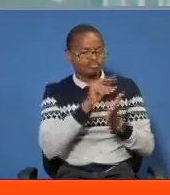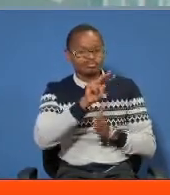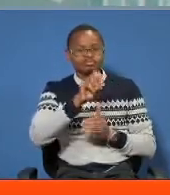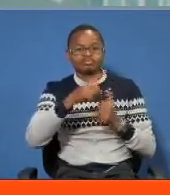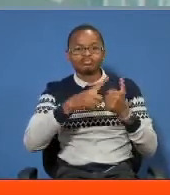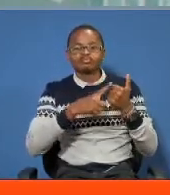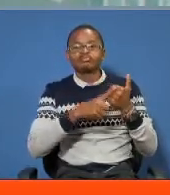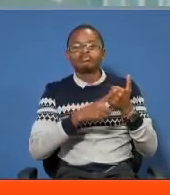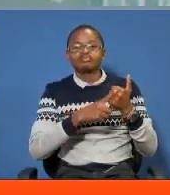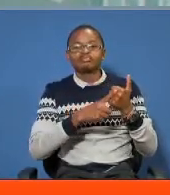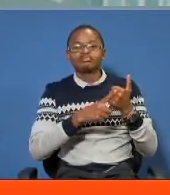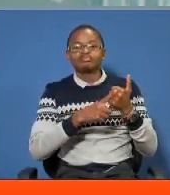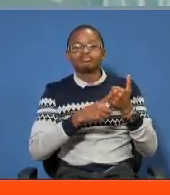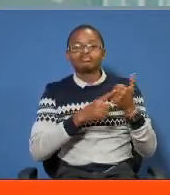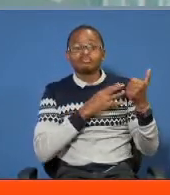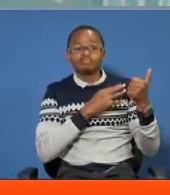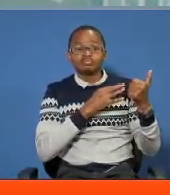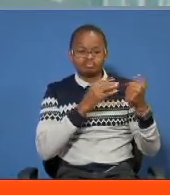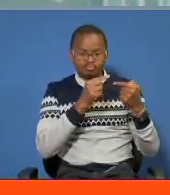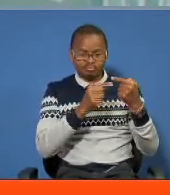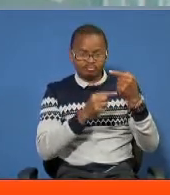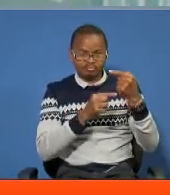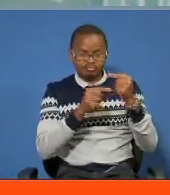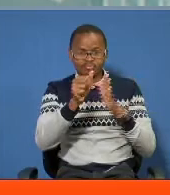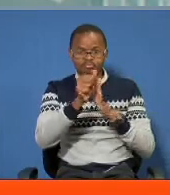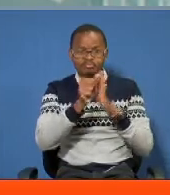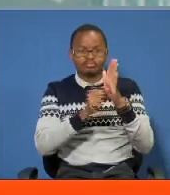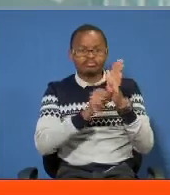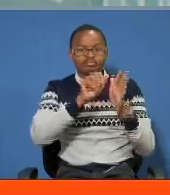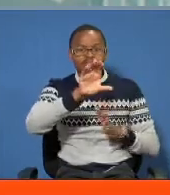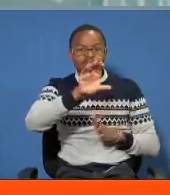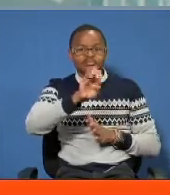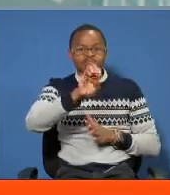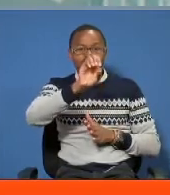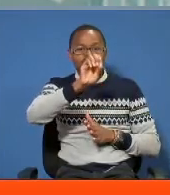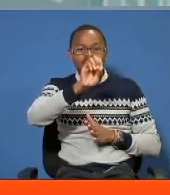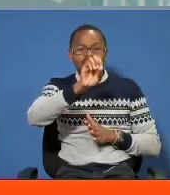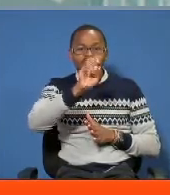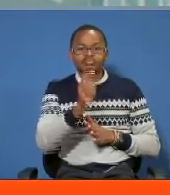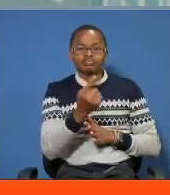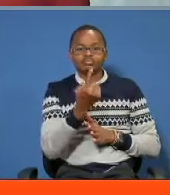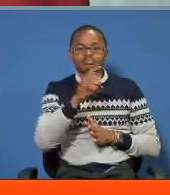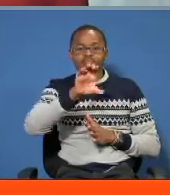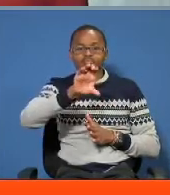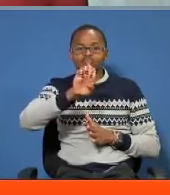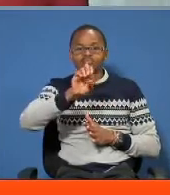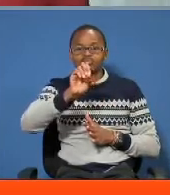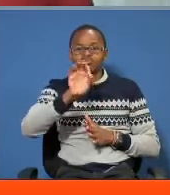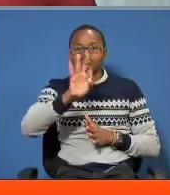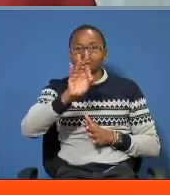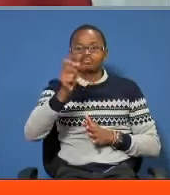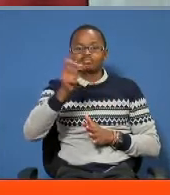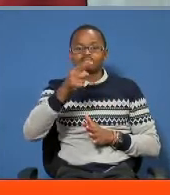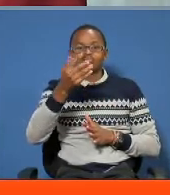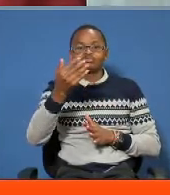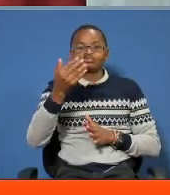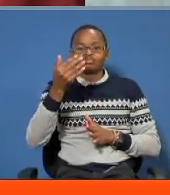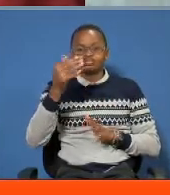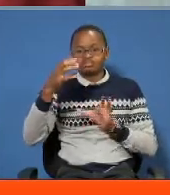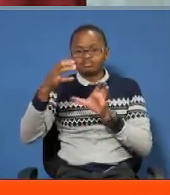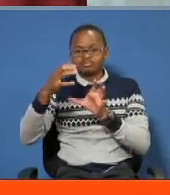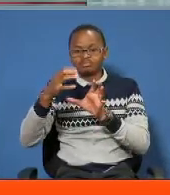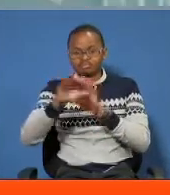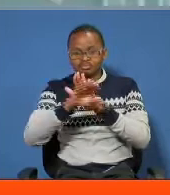initiatives 2016 thereabout. And it's been running with an acting CEO, and I became a first substantive CEO 3 months ago. So